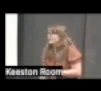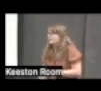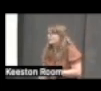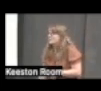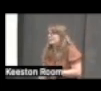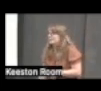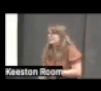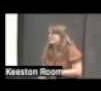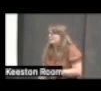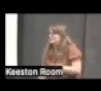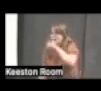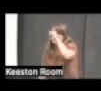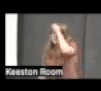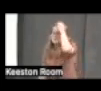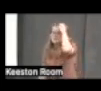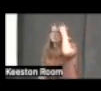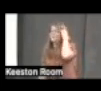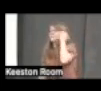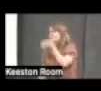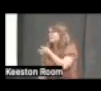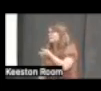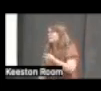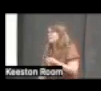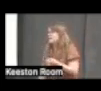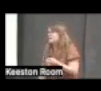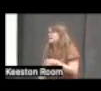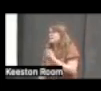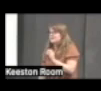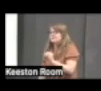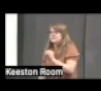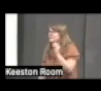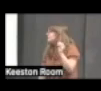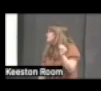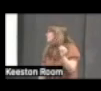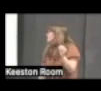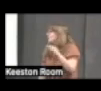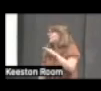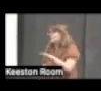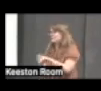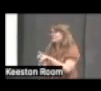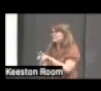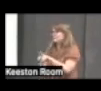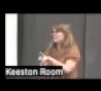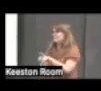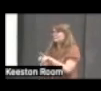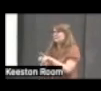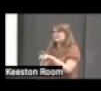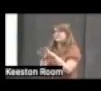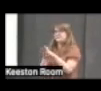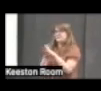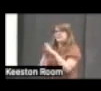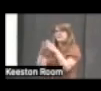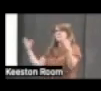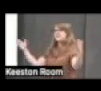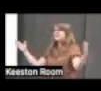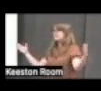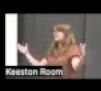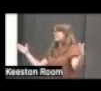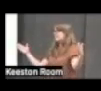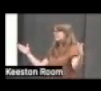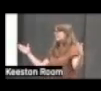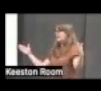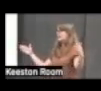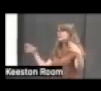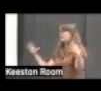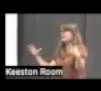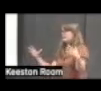recorded a lot of breedings. You saw that we would record the breedings, but also we would do a mate choice for weeks leading up